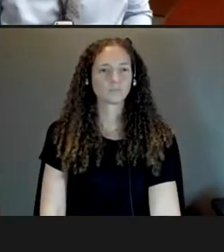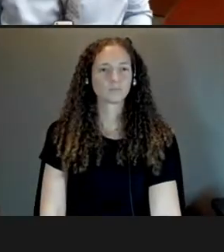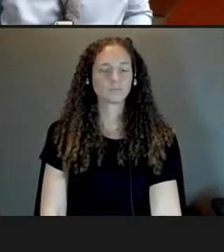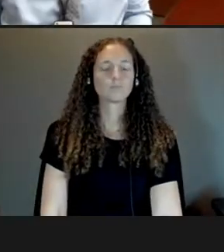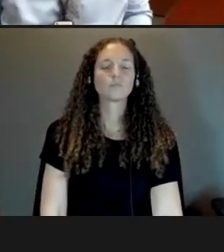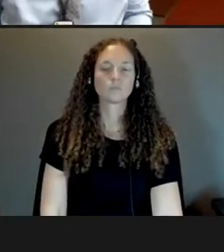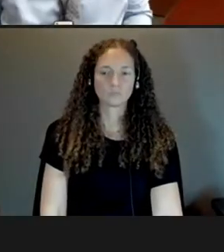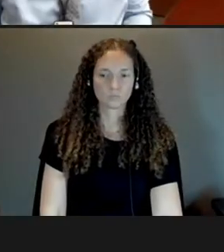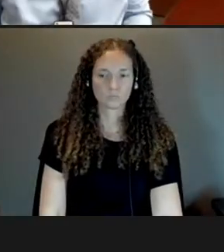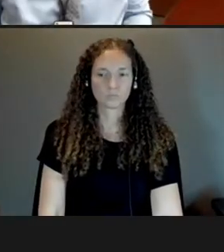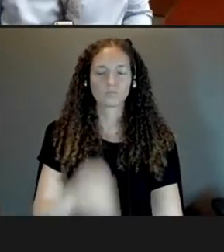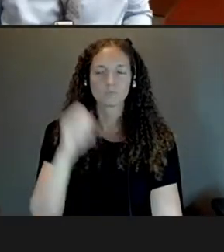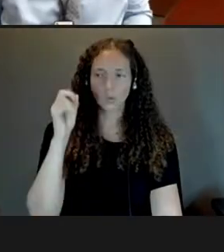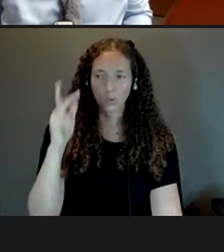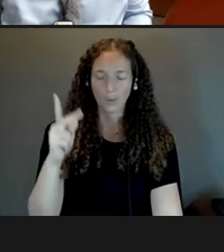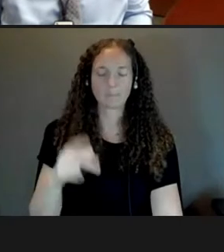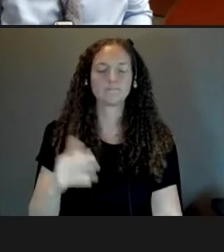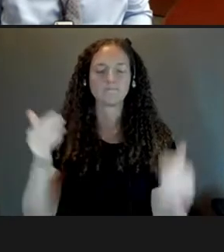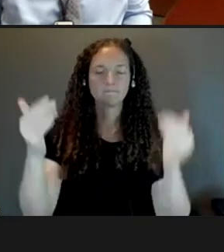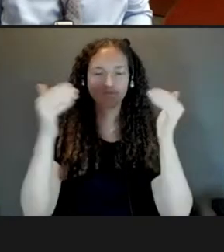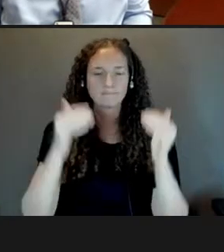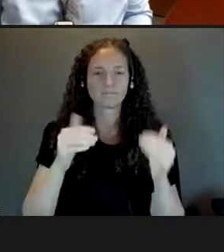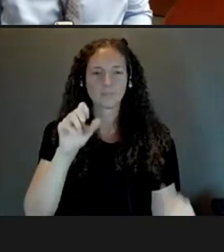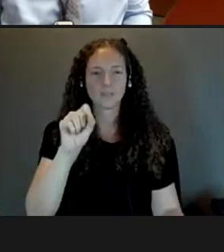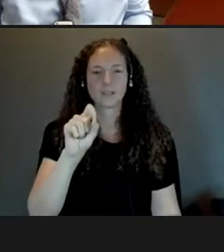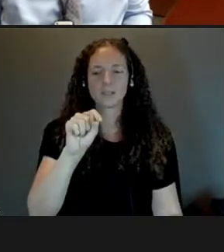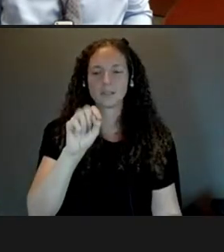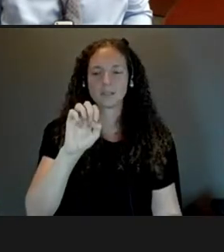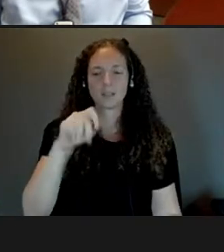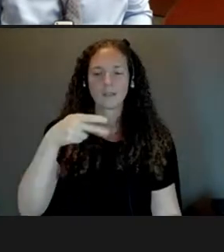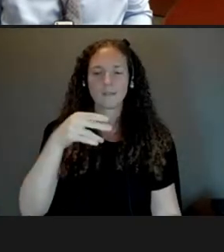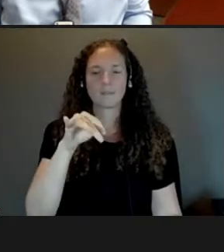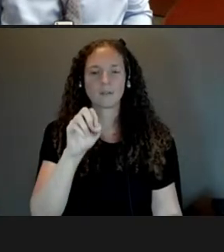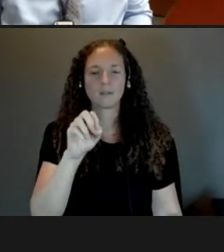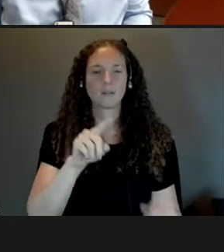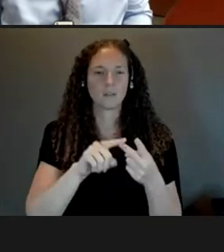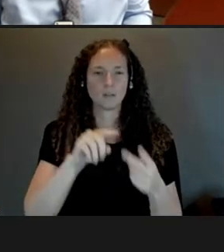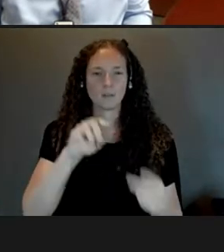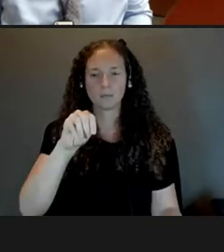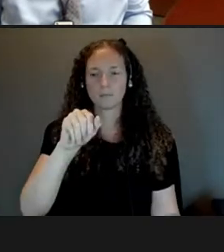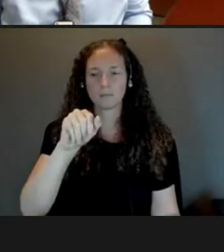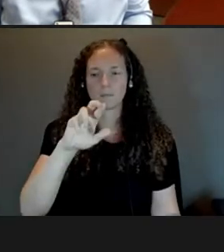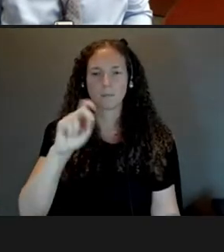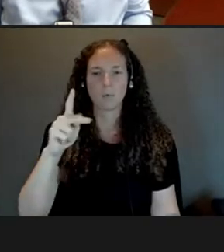Okay. Next round, Stephanie Krugman, followed by Mark Miller.